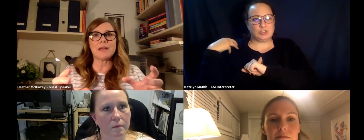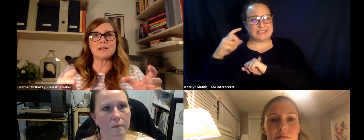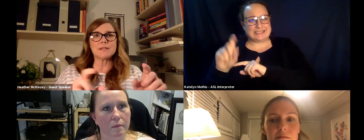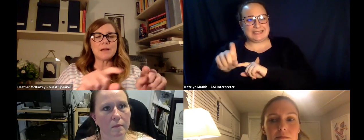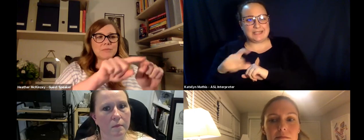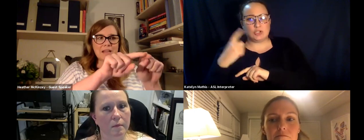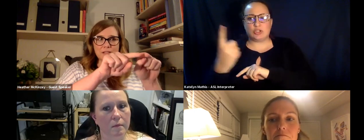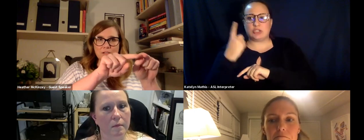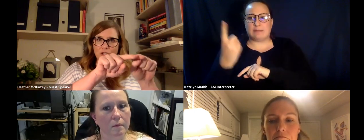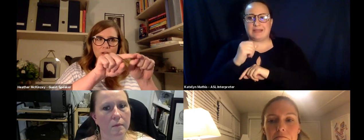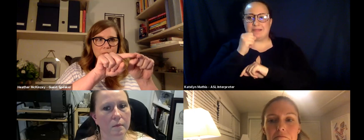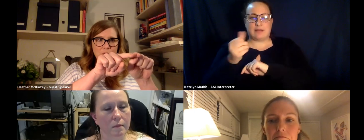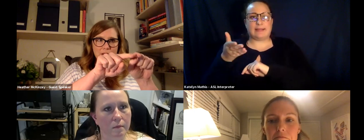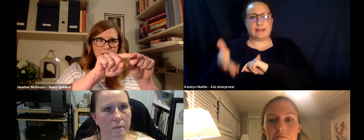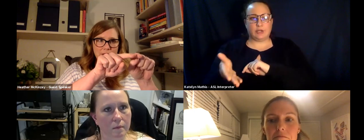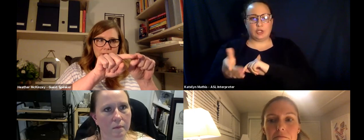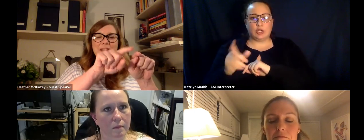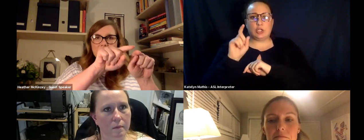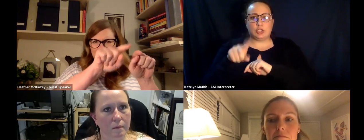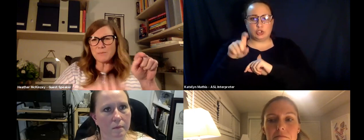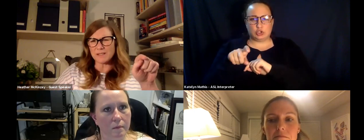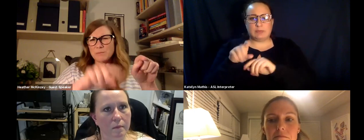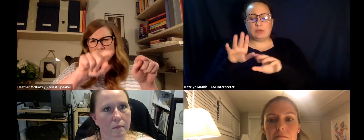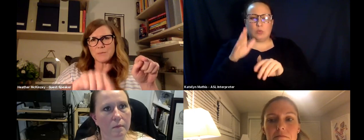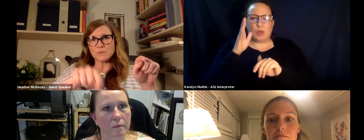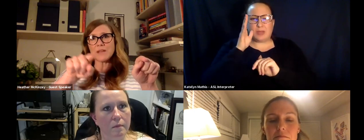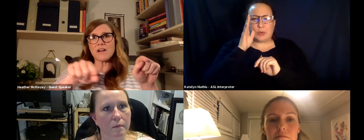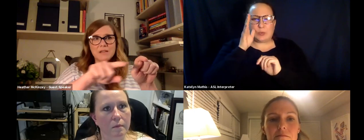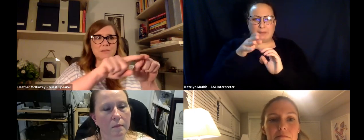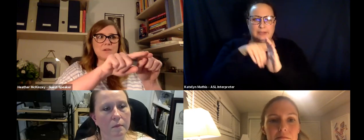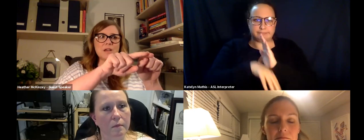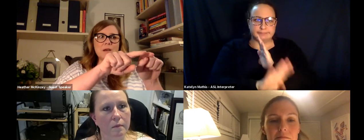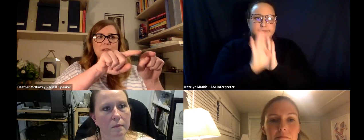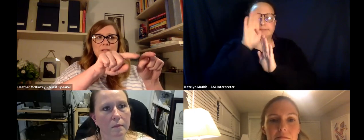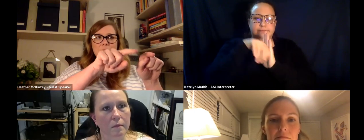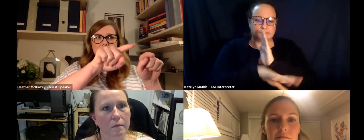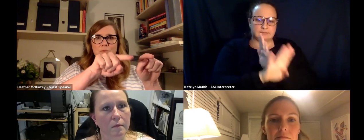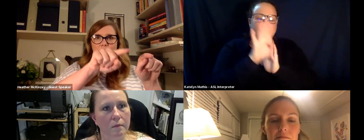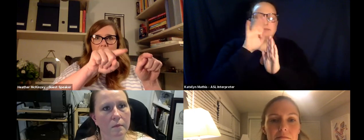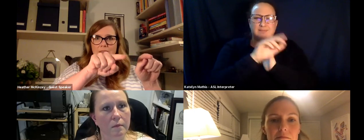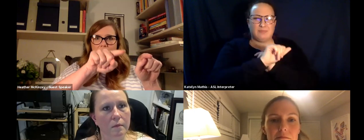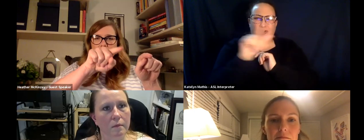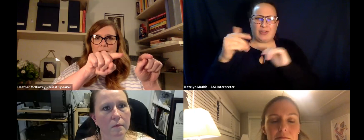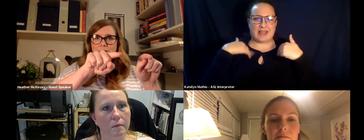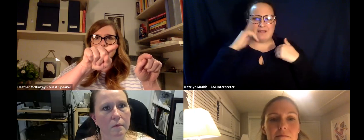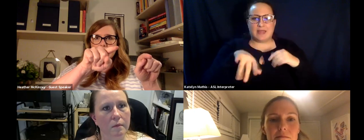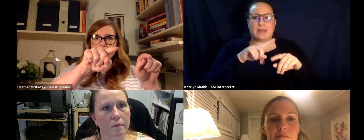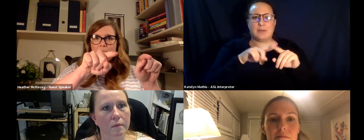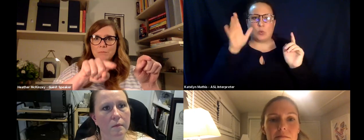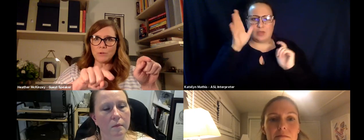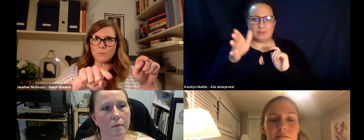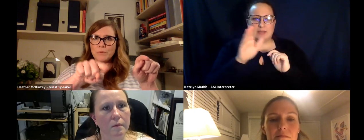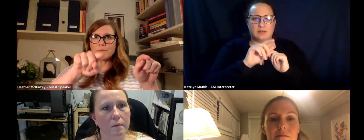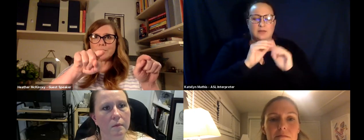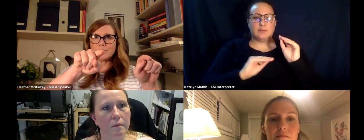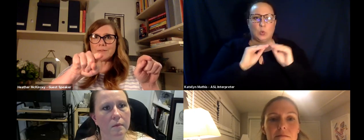not in place, because it should look more like this. I mean, there's going to be some big spills. We all have big spills, but it's going to be more like this, and then